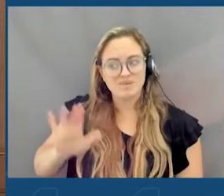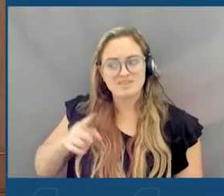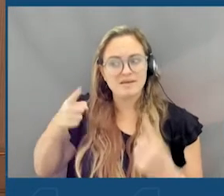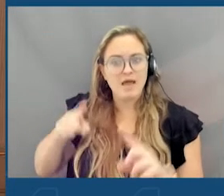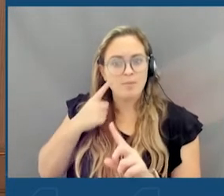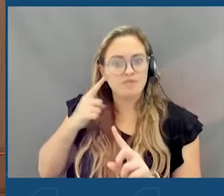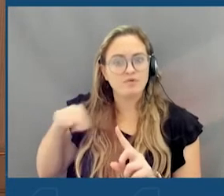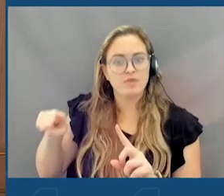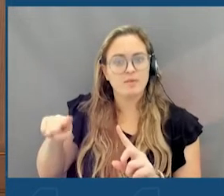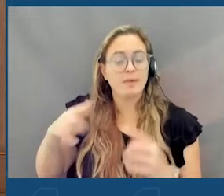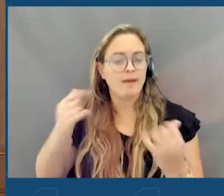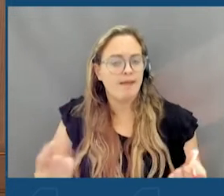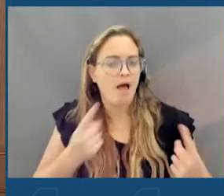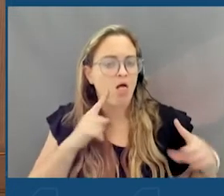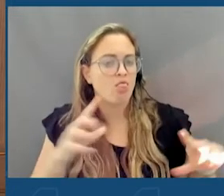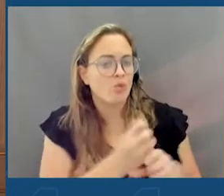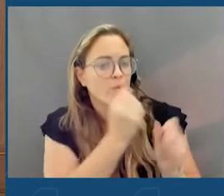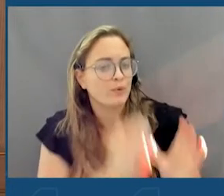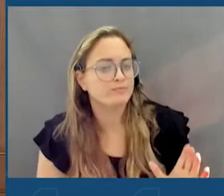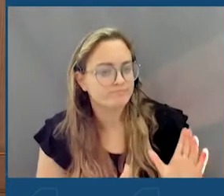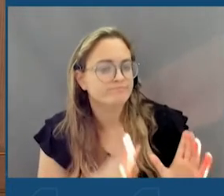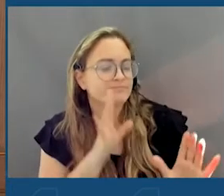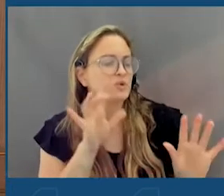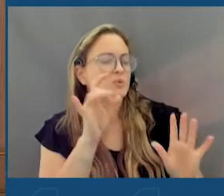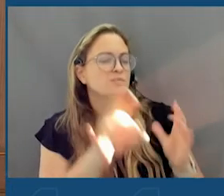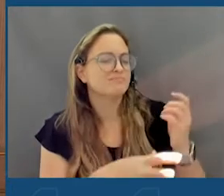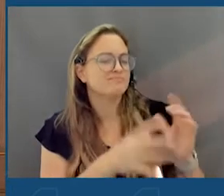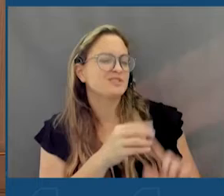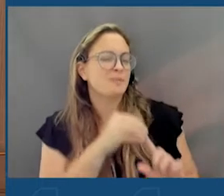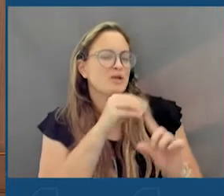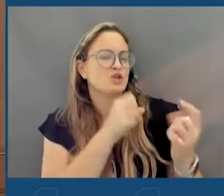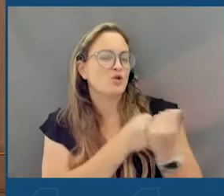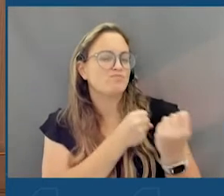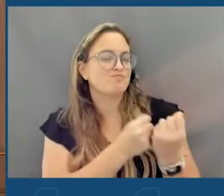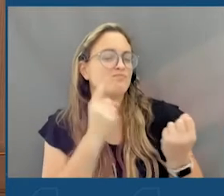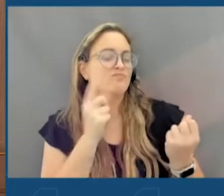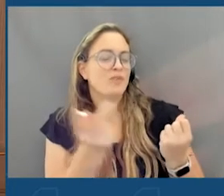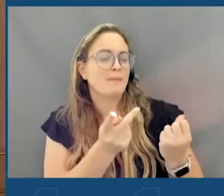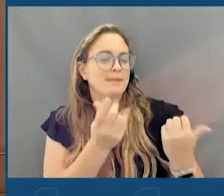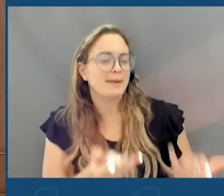the prevailers, the winners. And I want to give them a special shout out here today.